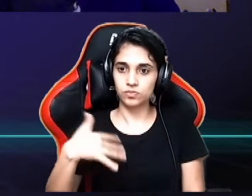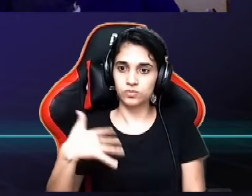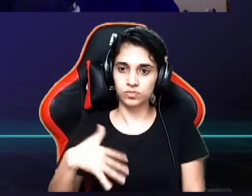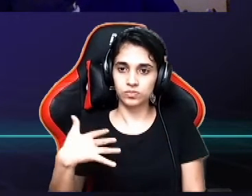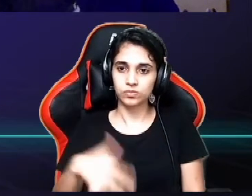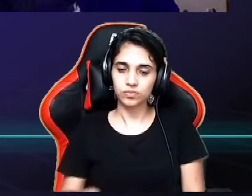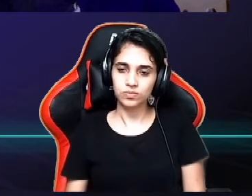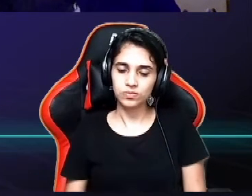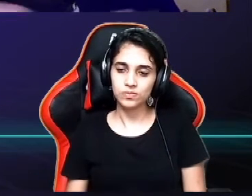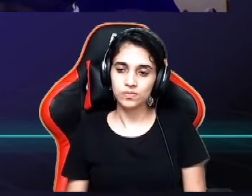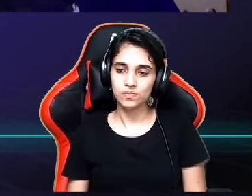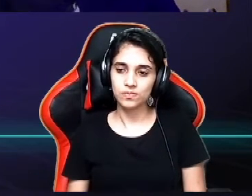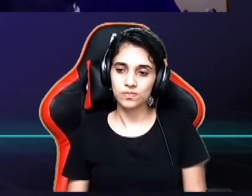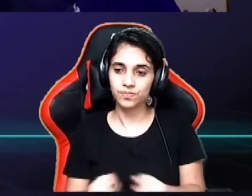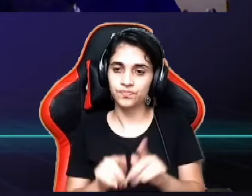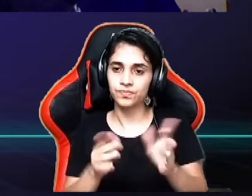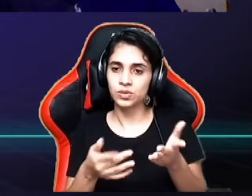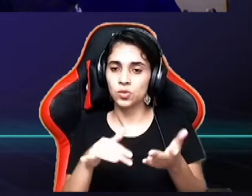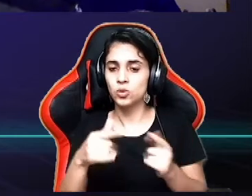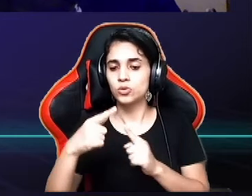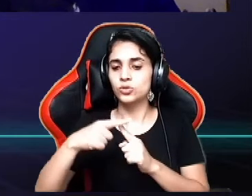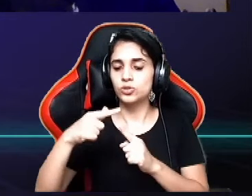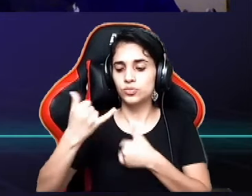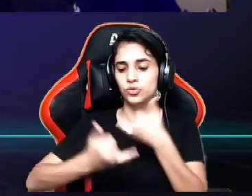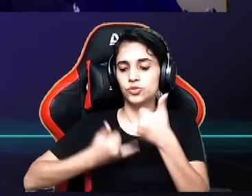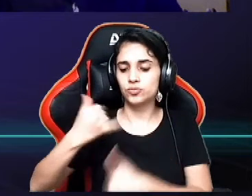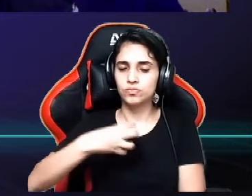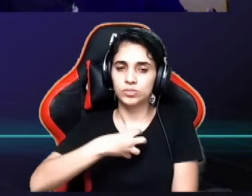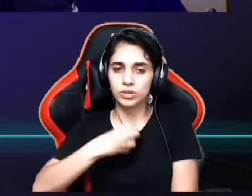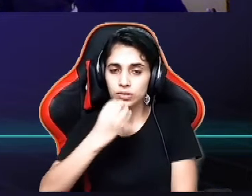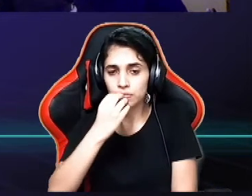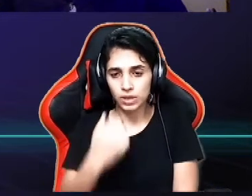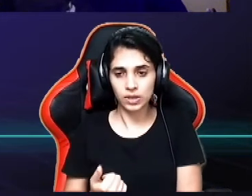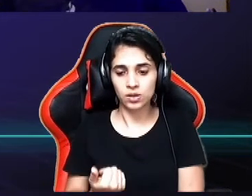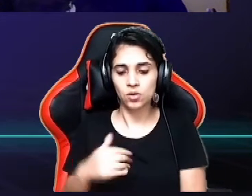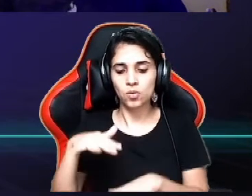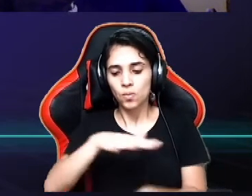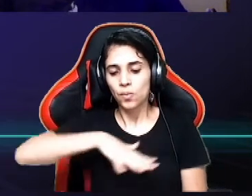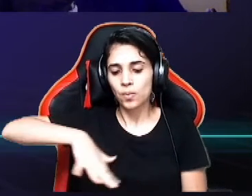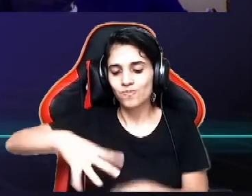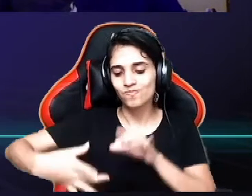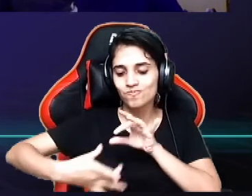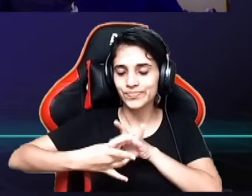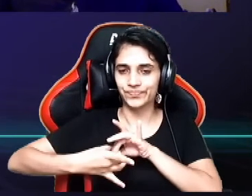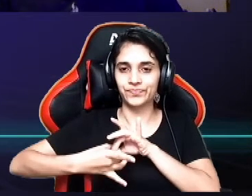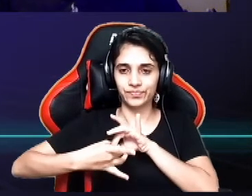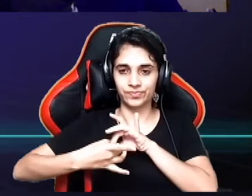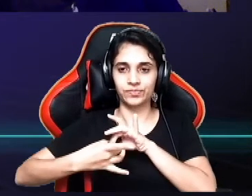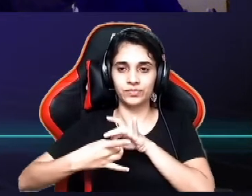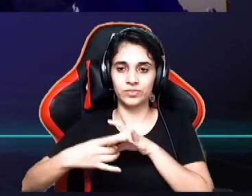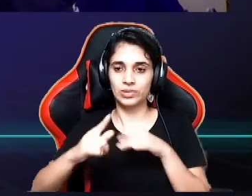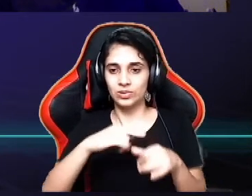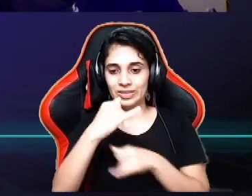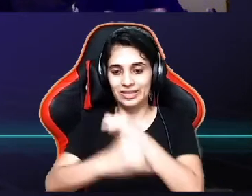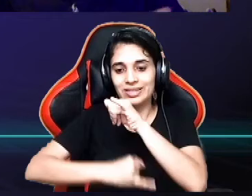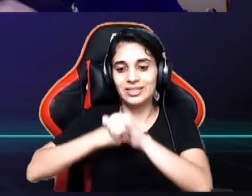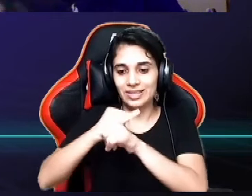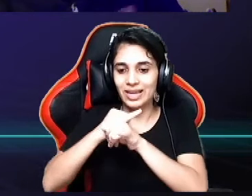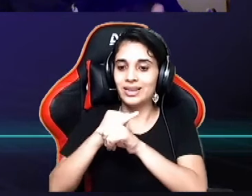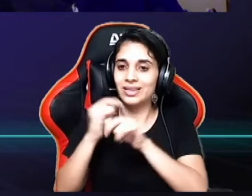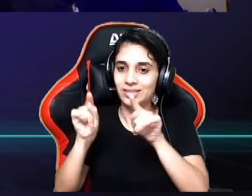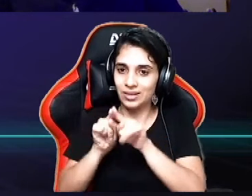and you know, look at what your game is like, and the landscape you're